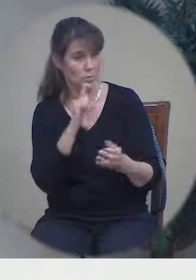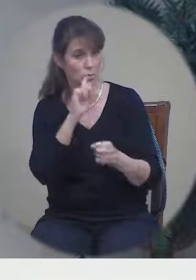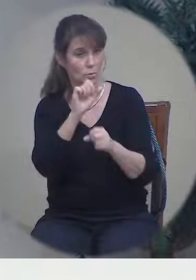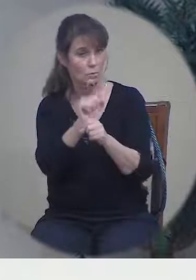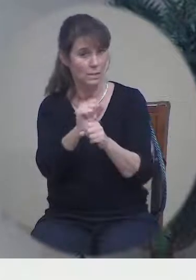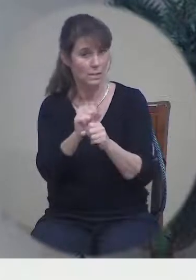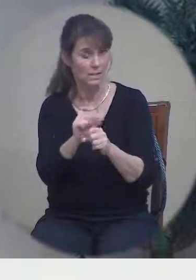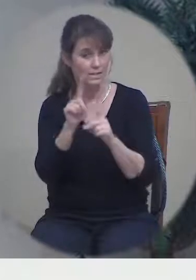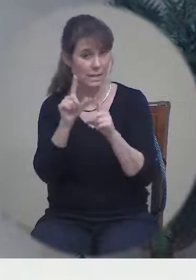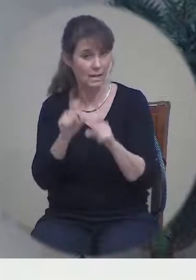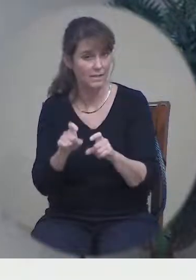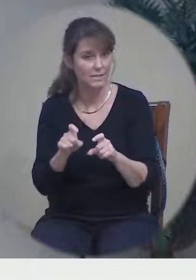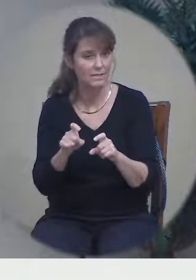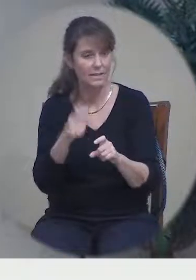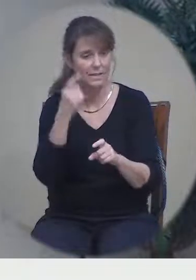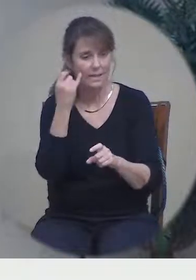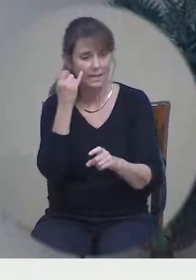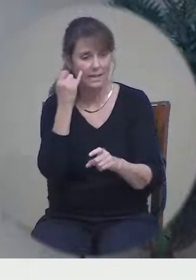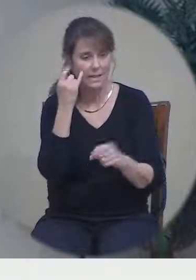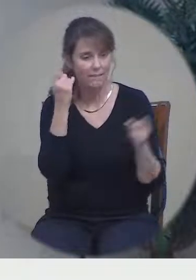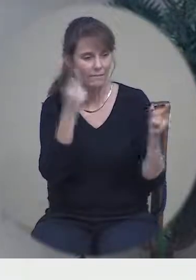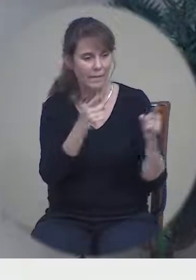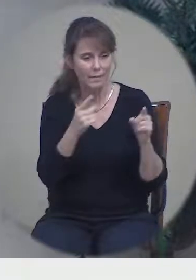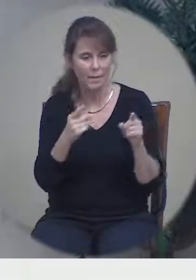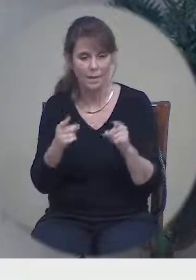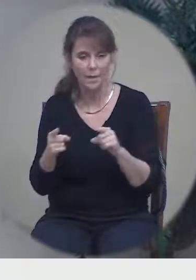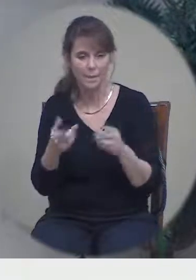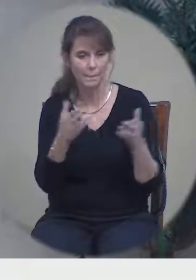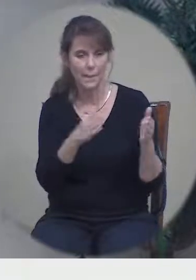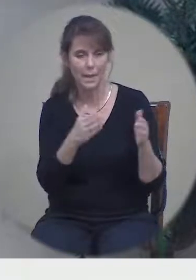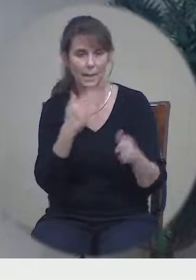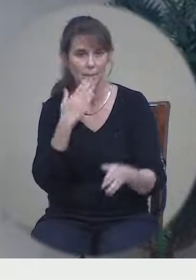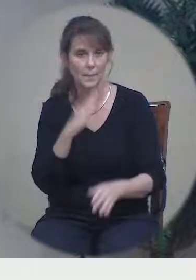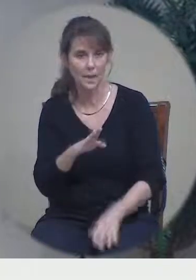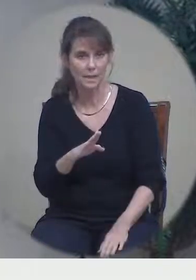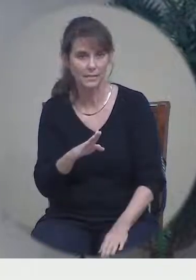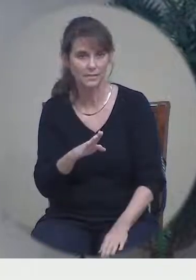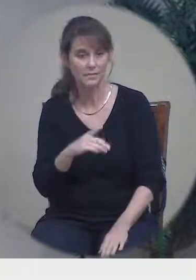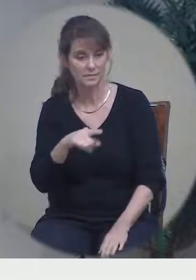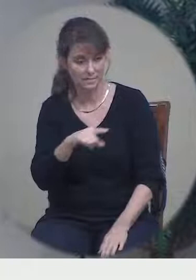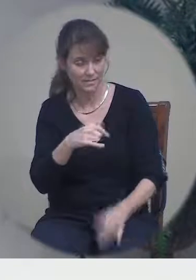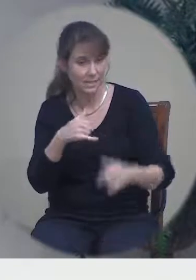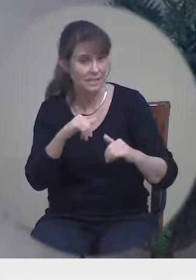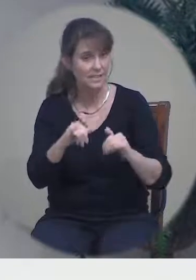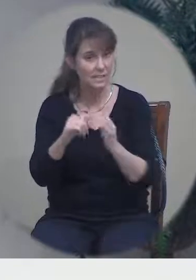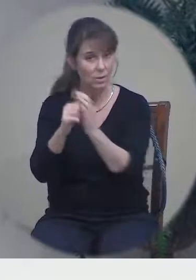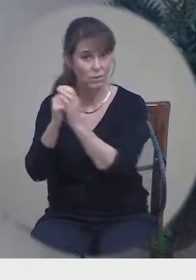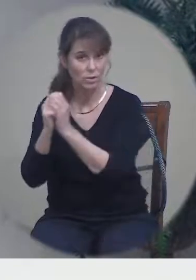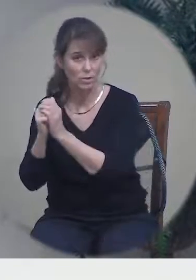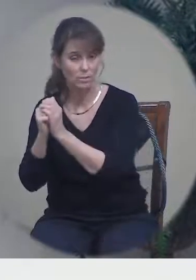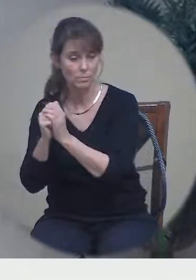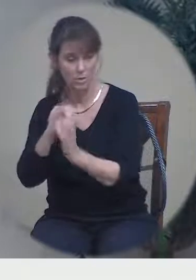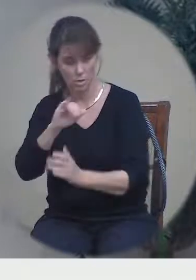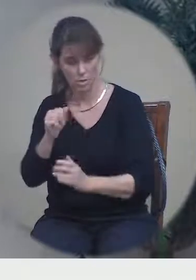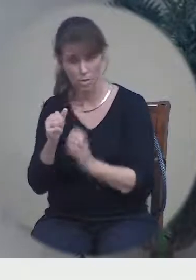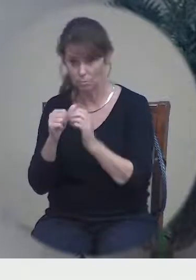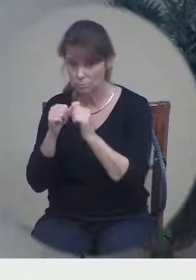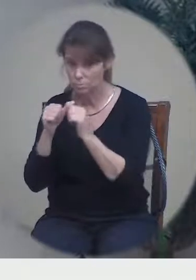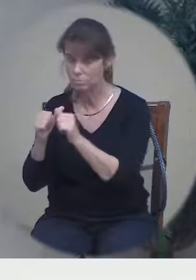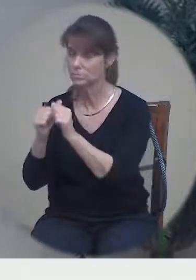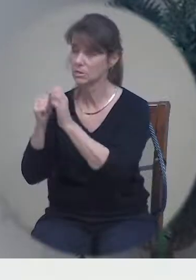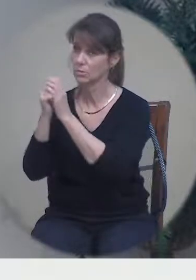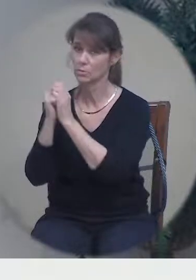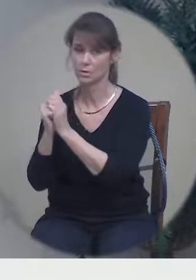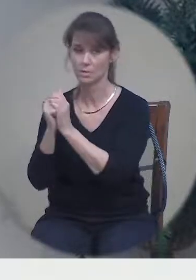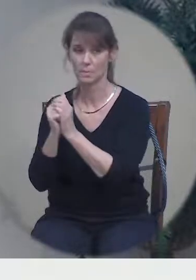bad. When things go bad, well, they still do. Well, Job did. But a lot of people don't. Absolutely.